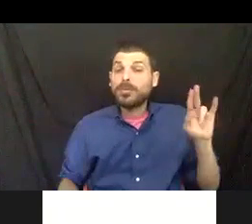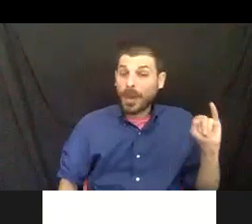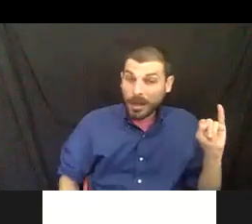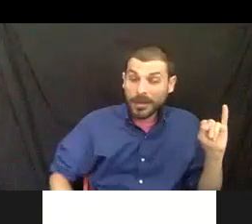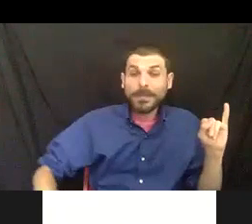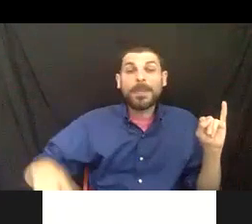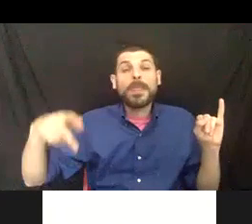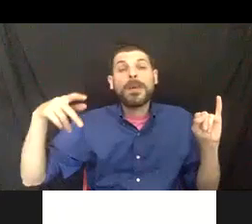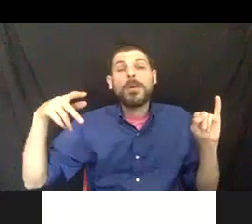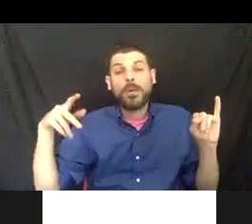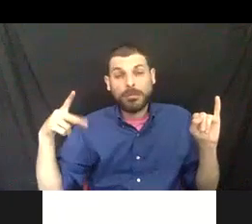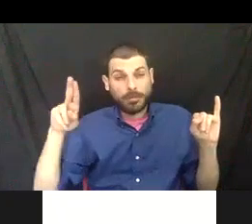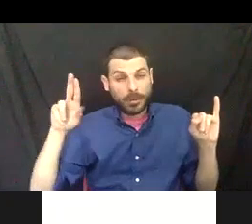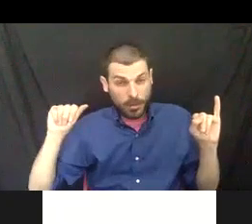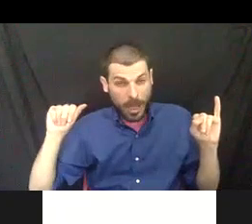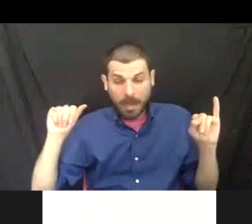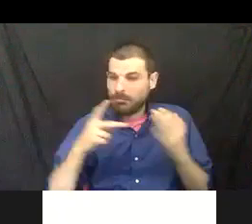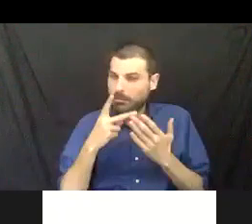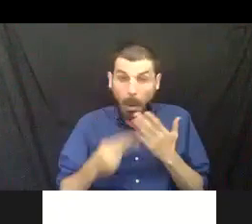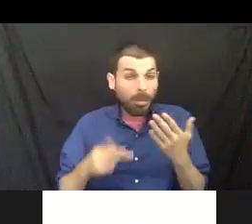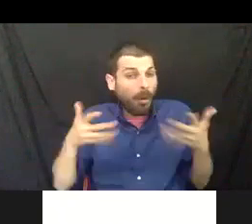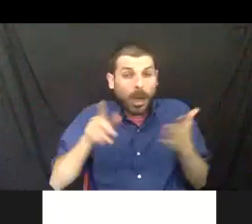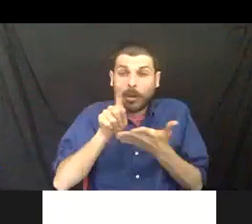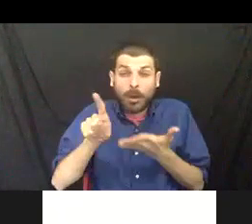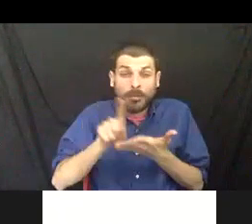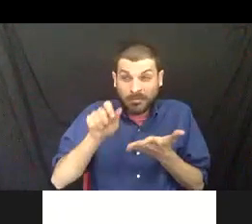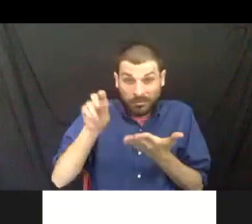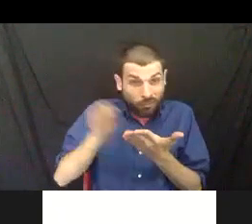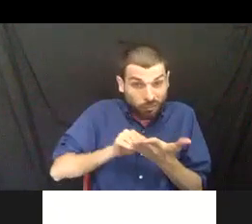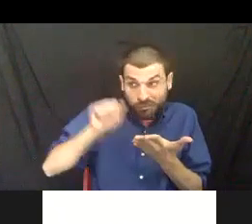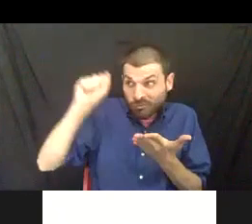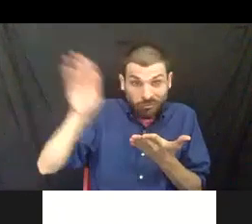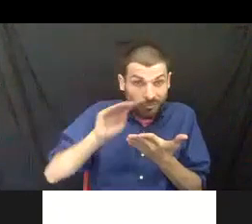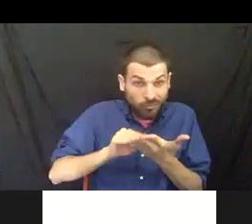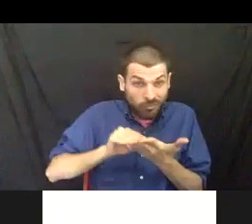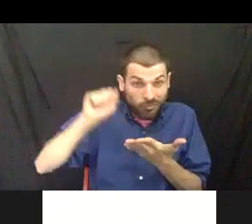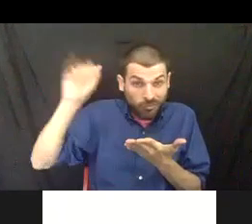unemployment or PUA. And so